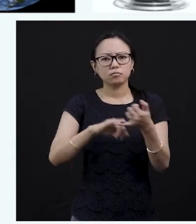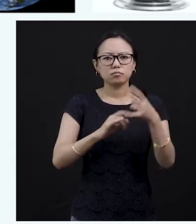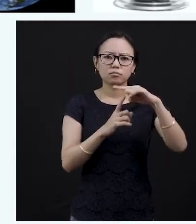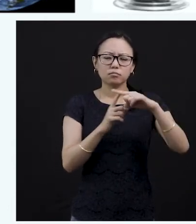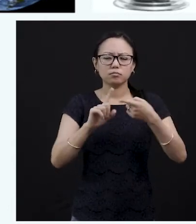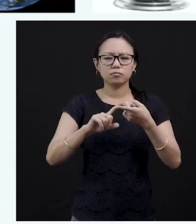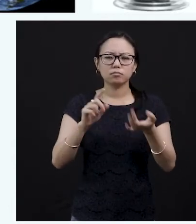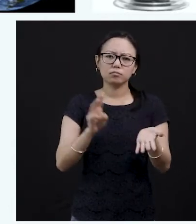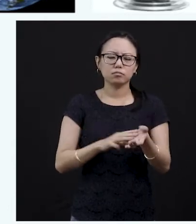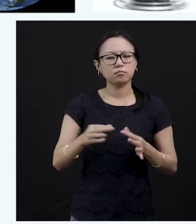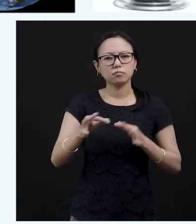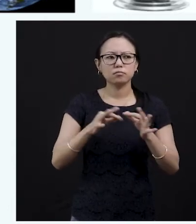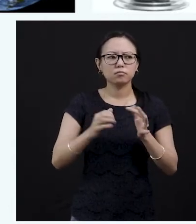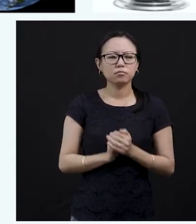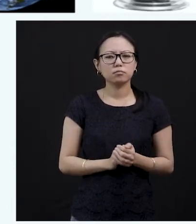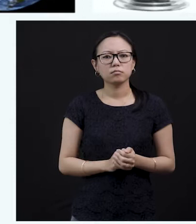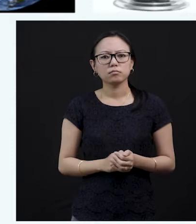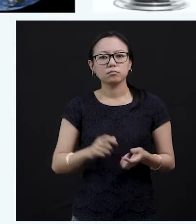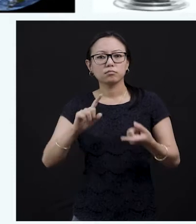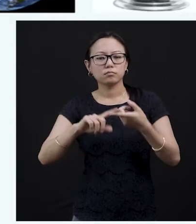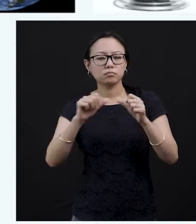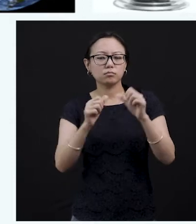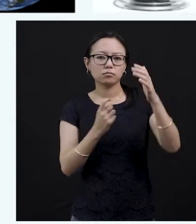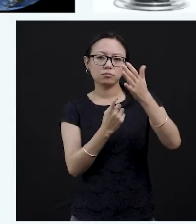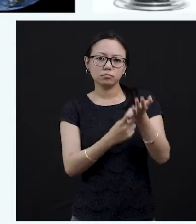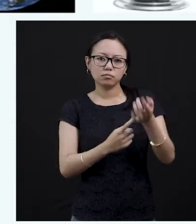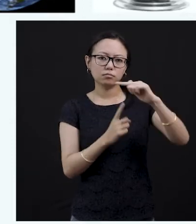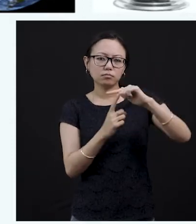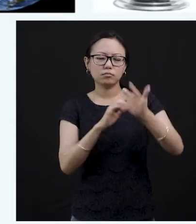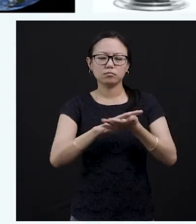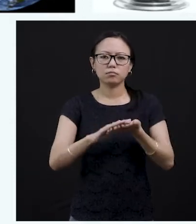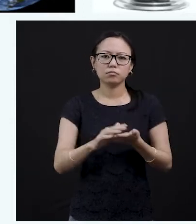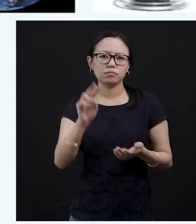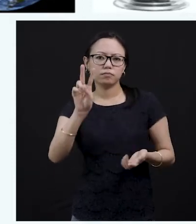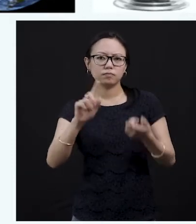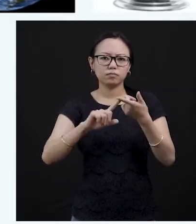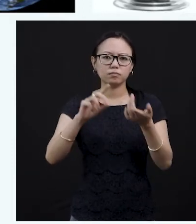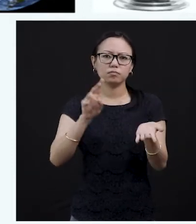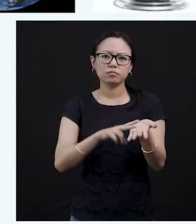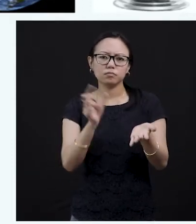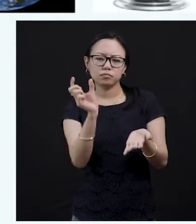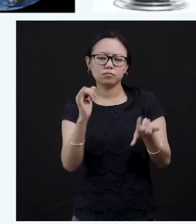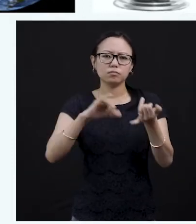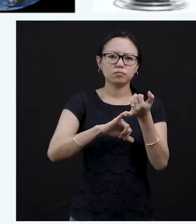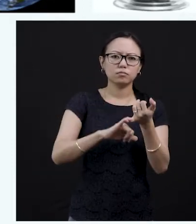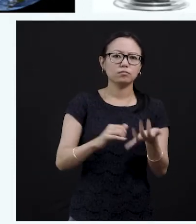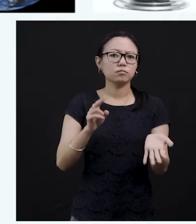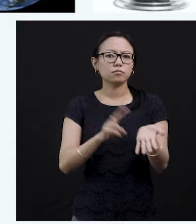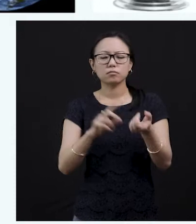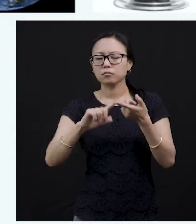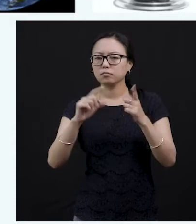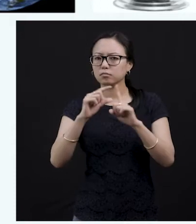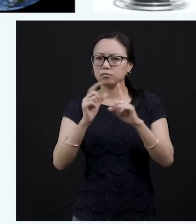Venus, Earth, Mars, Jupiter, Saturn, Uranus, and